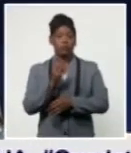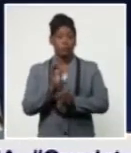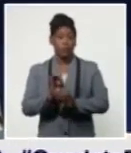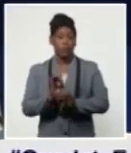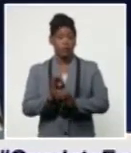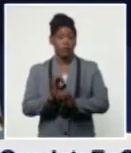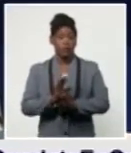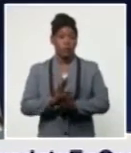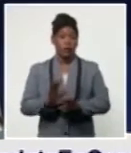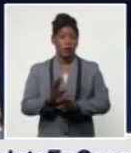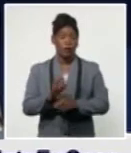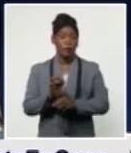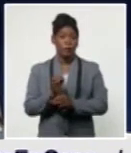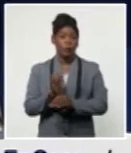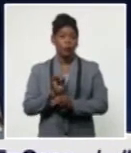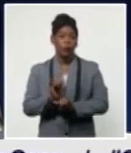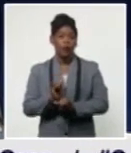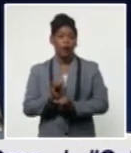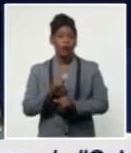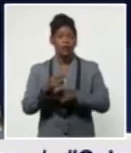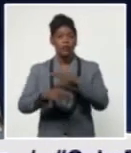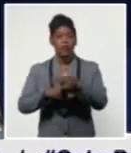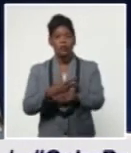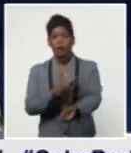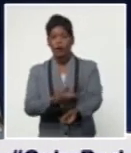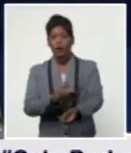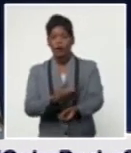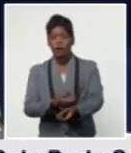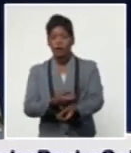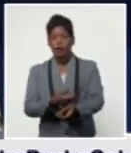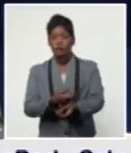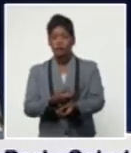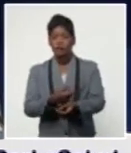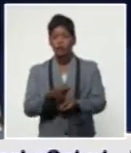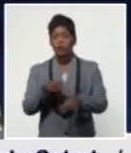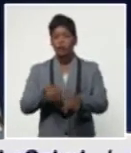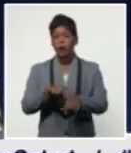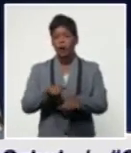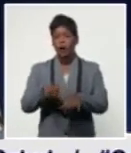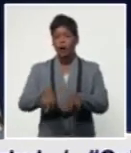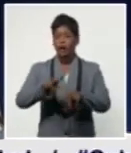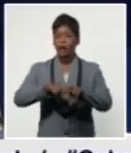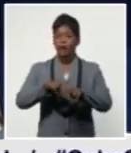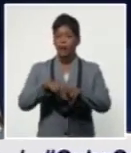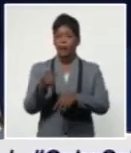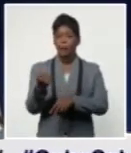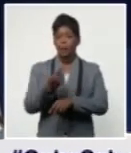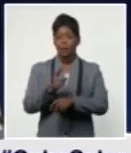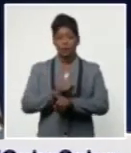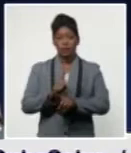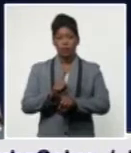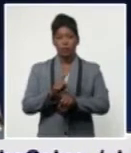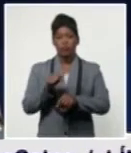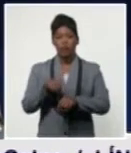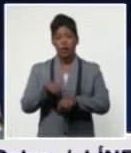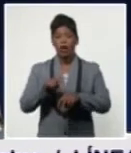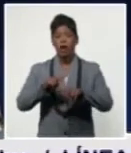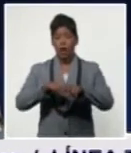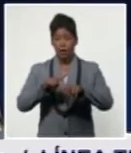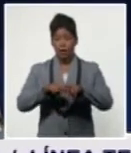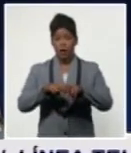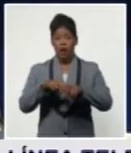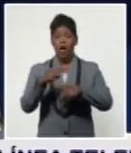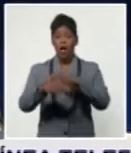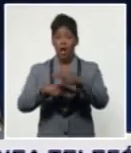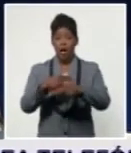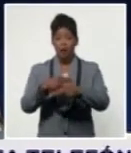We always mention that samples are studied from all provinces, although